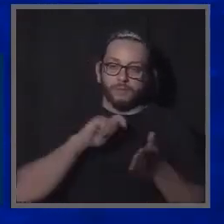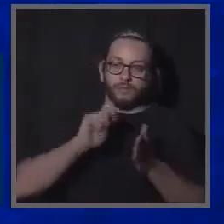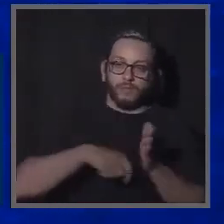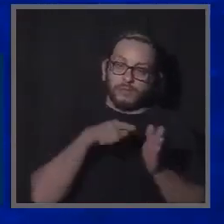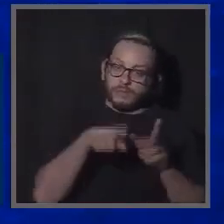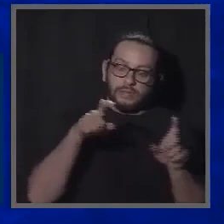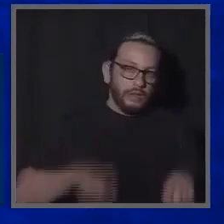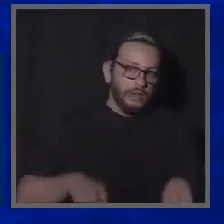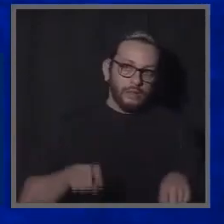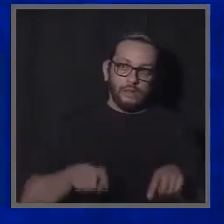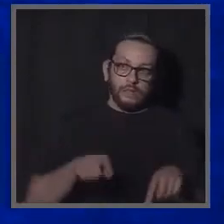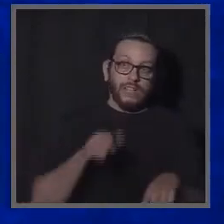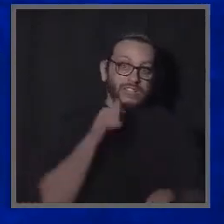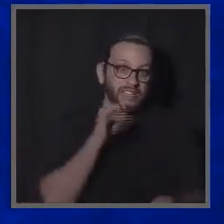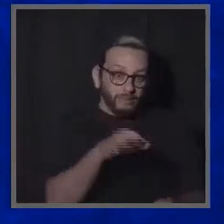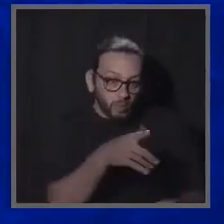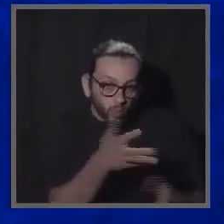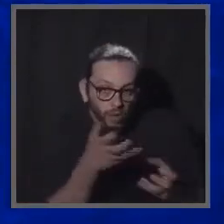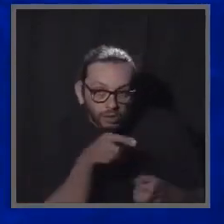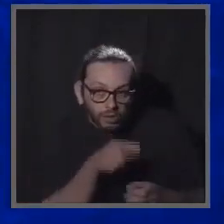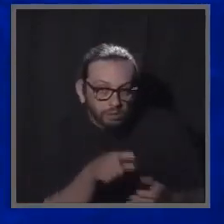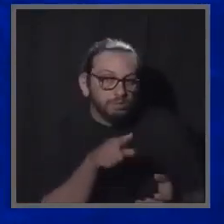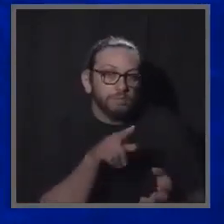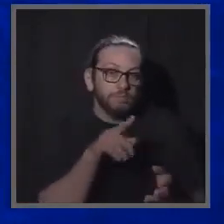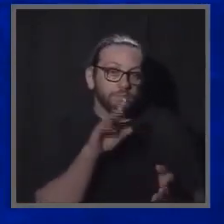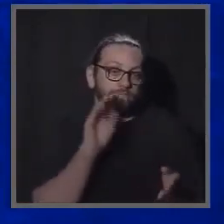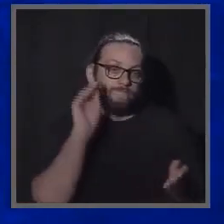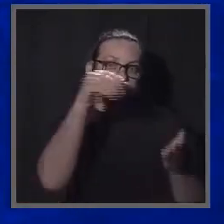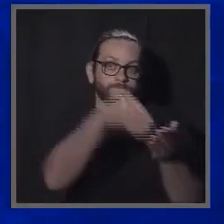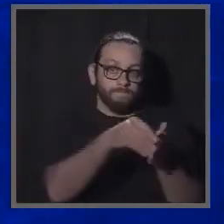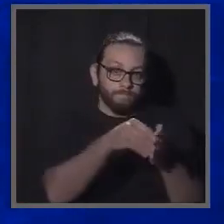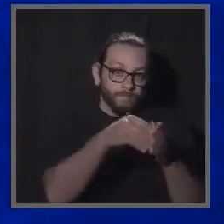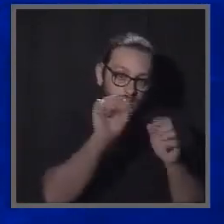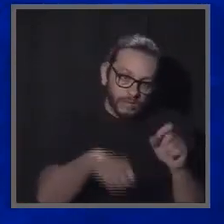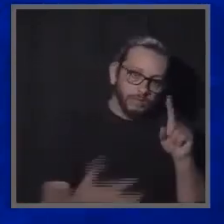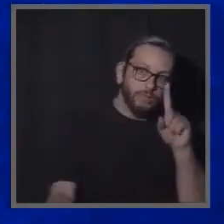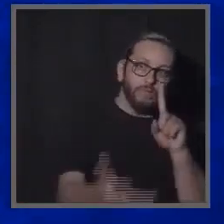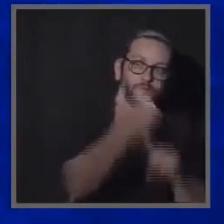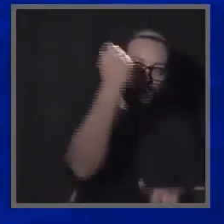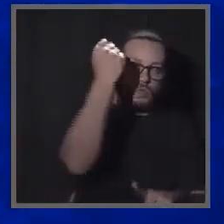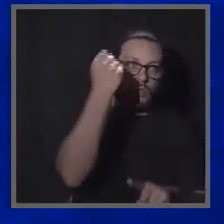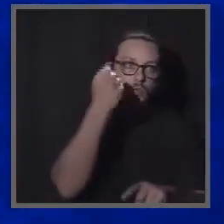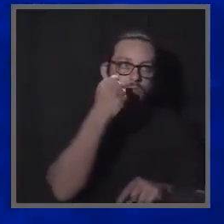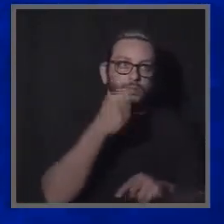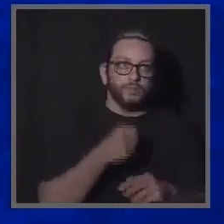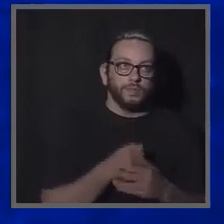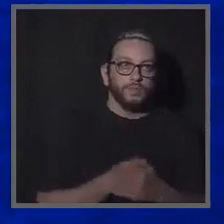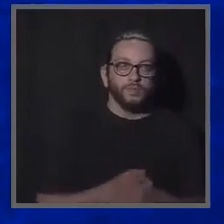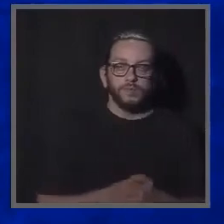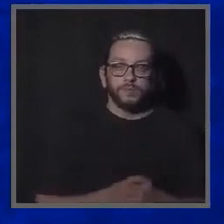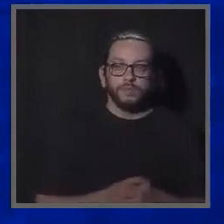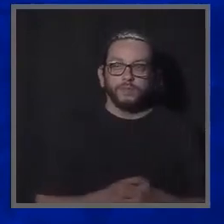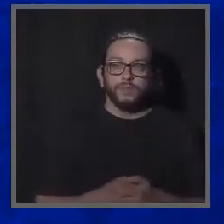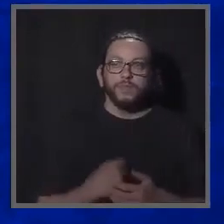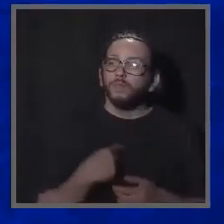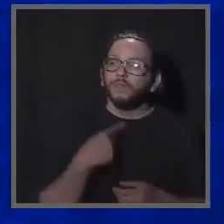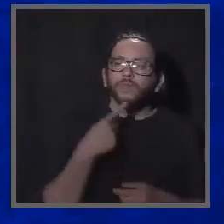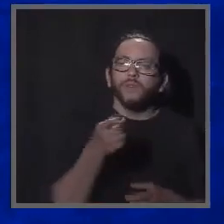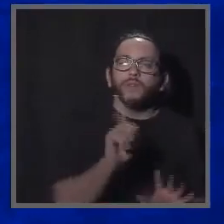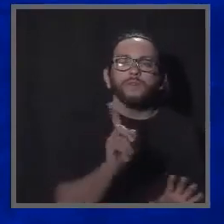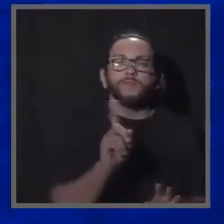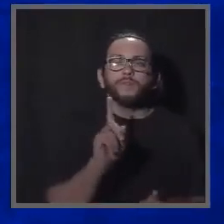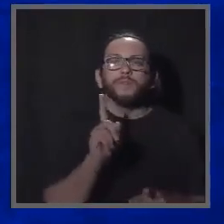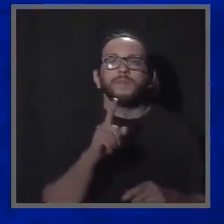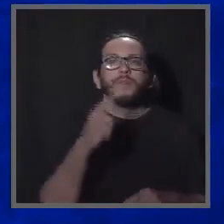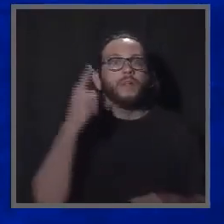to have the results, to reach these results. And I don't mean that we are looking only at the